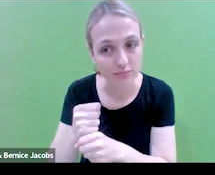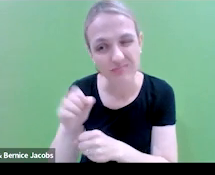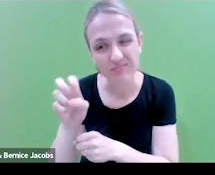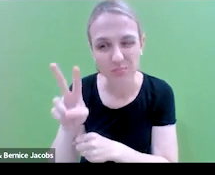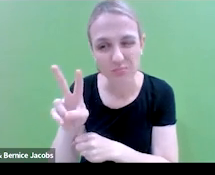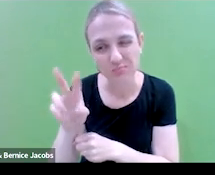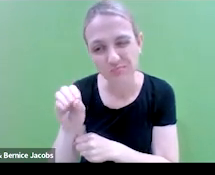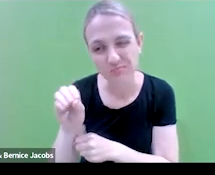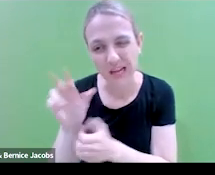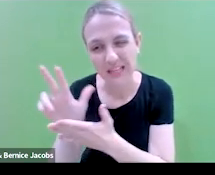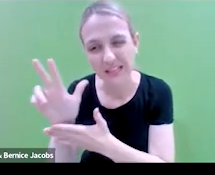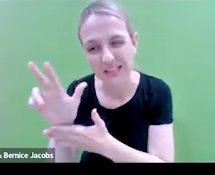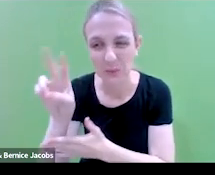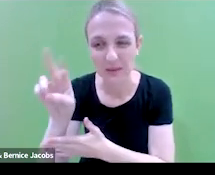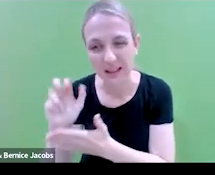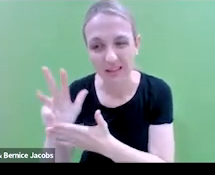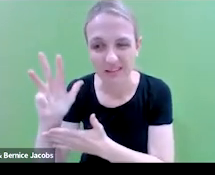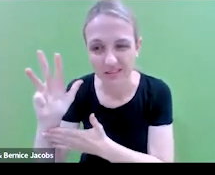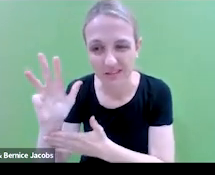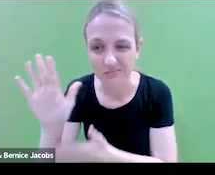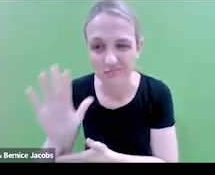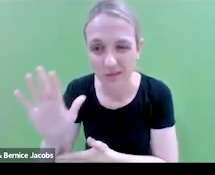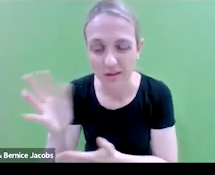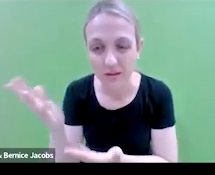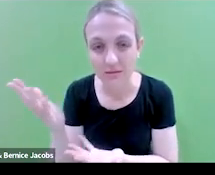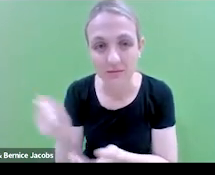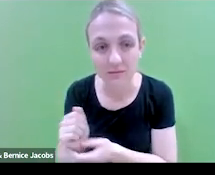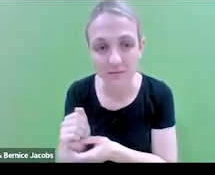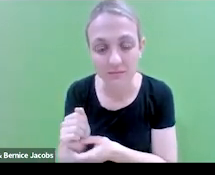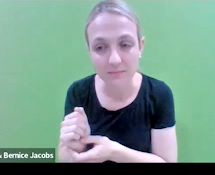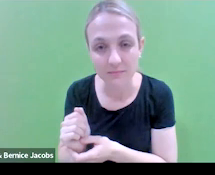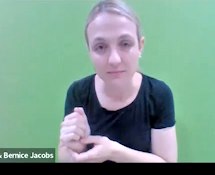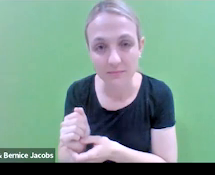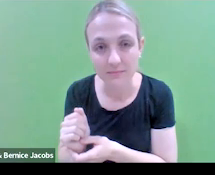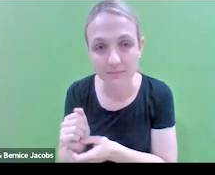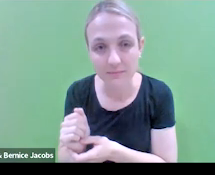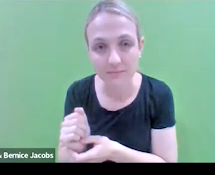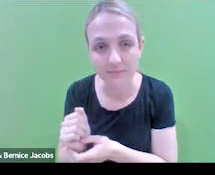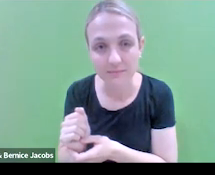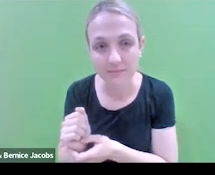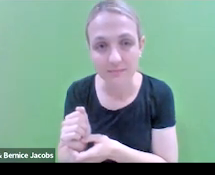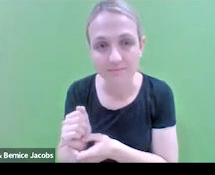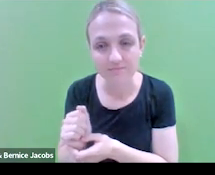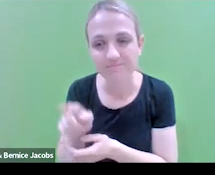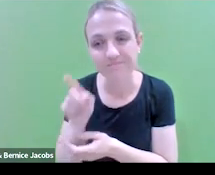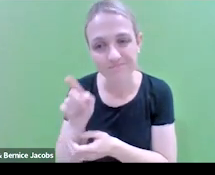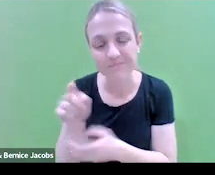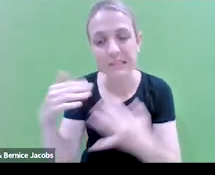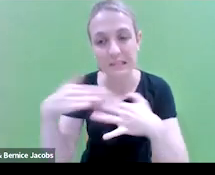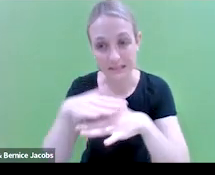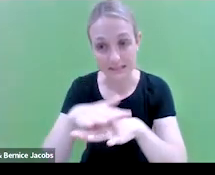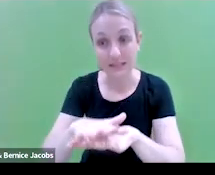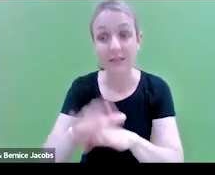2018 or 19, or just before COVID, they were finally putting together an inclusive teaching